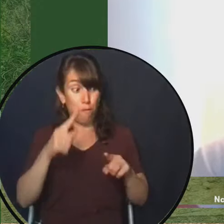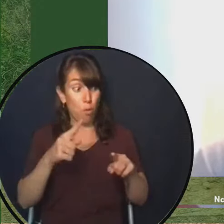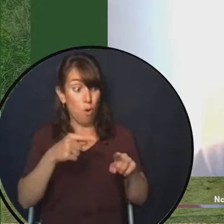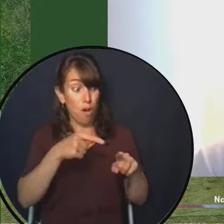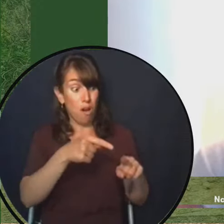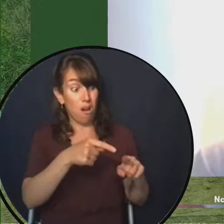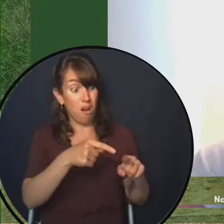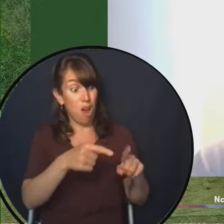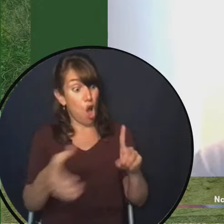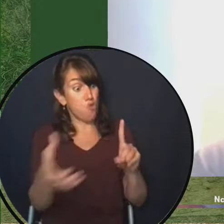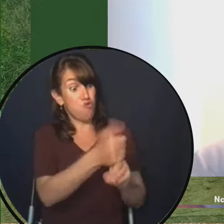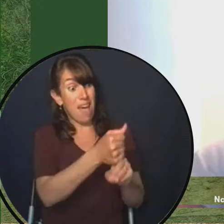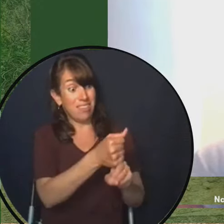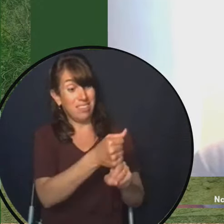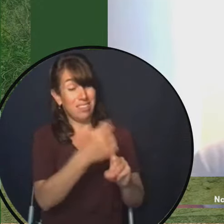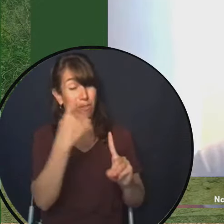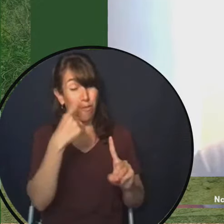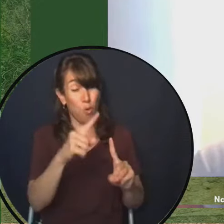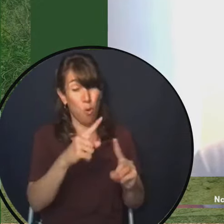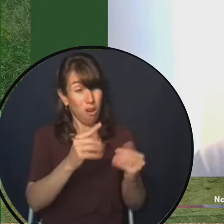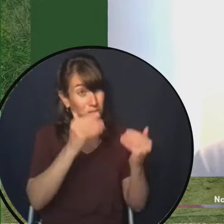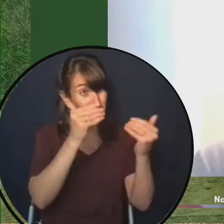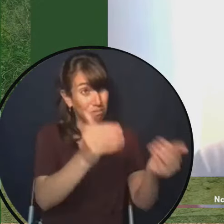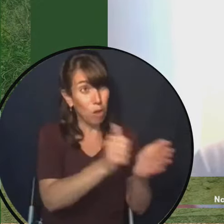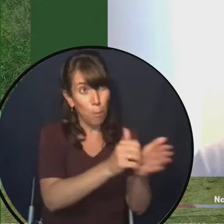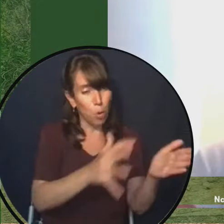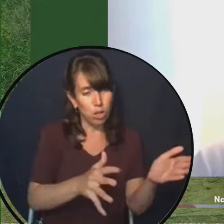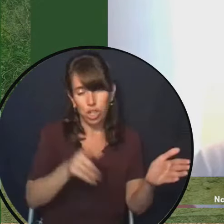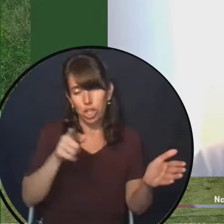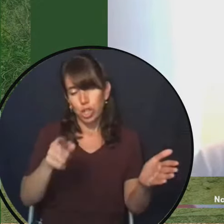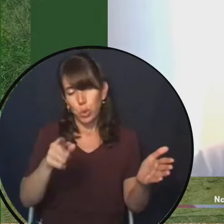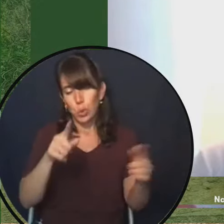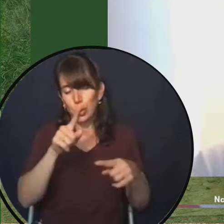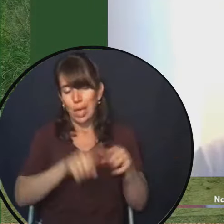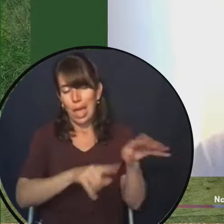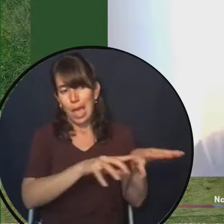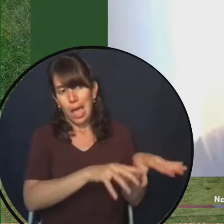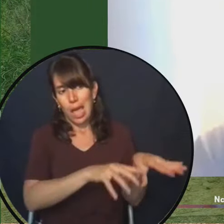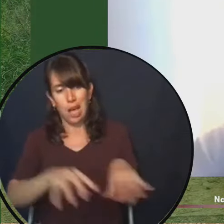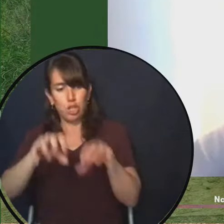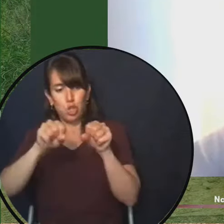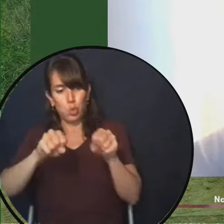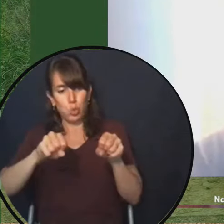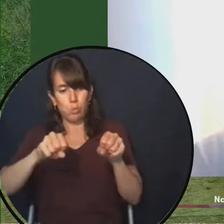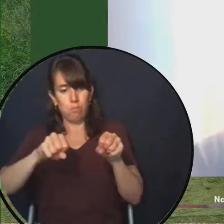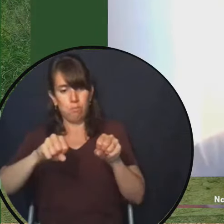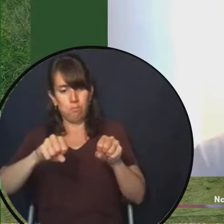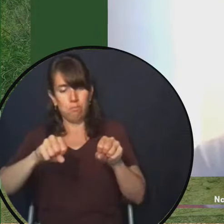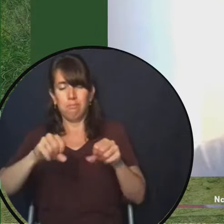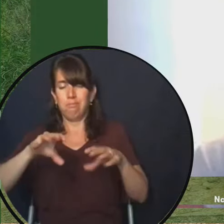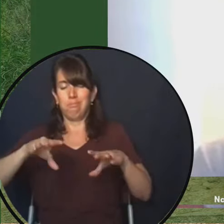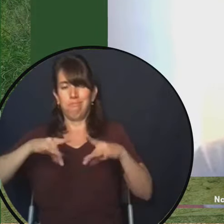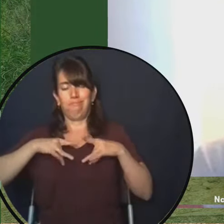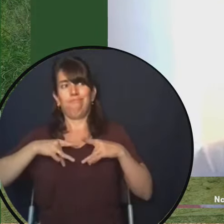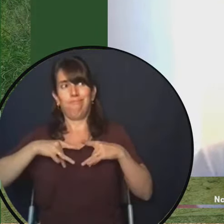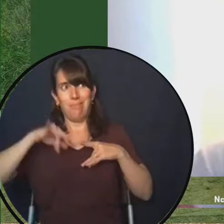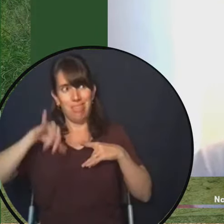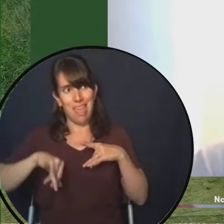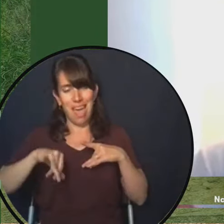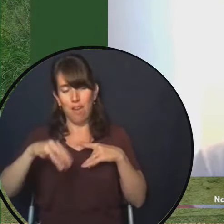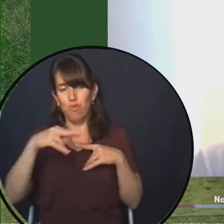arrest. And so I think that's a good place to start, right? Which is whose behalf are you taking risk